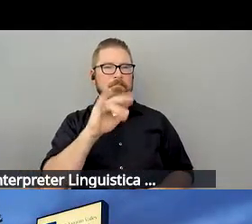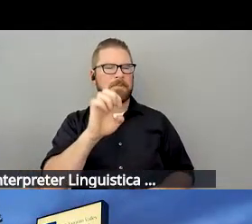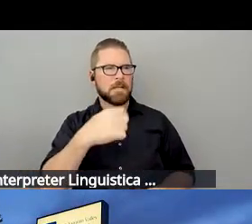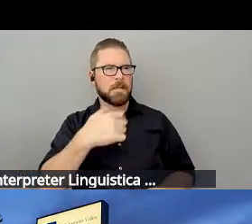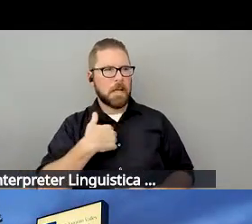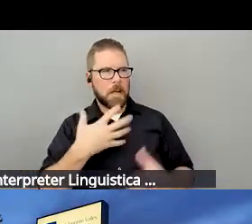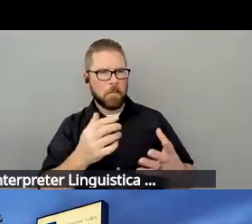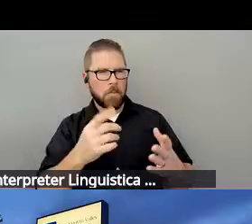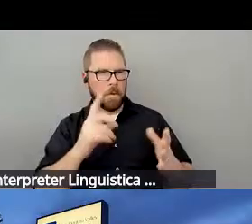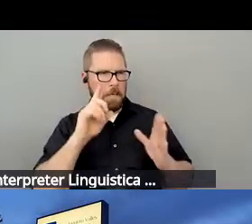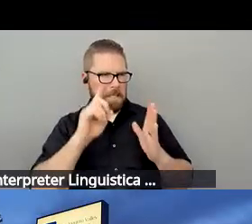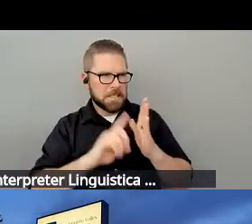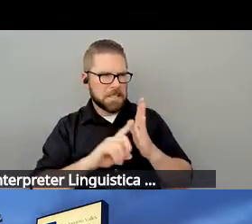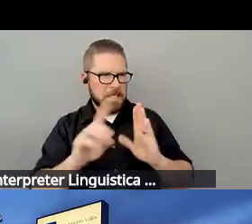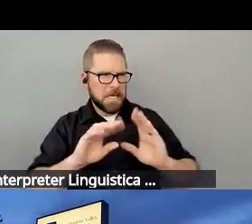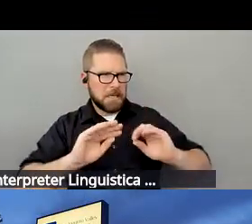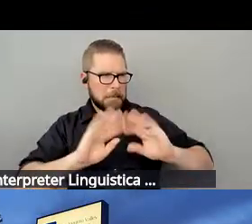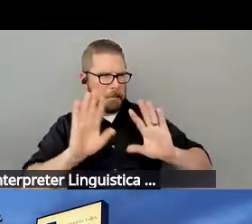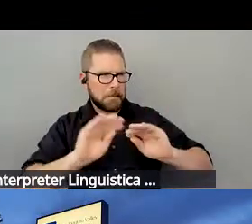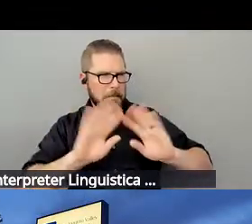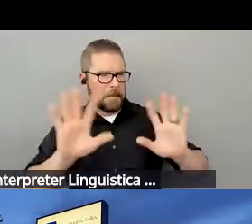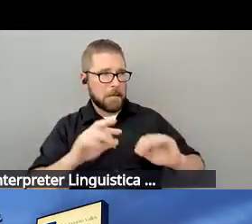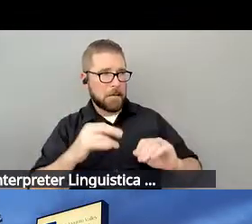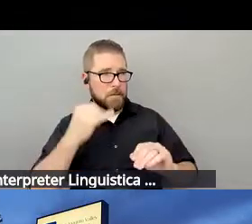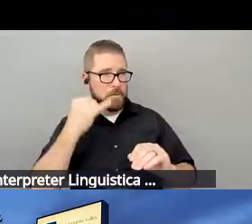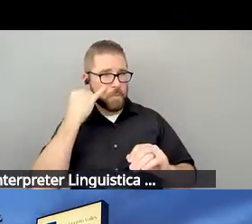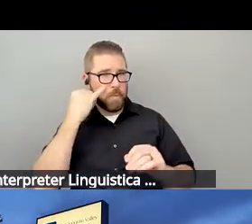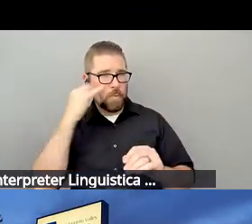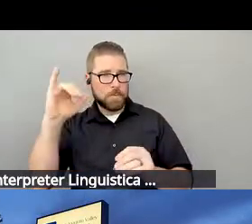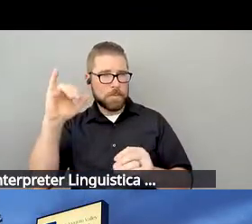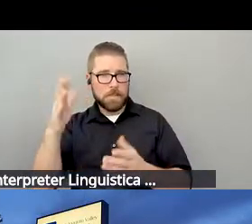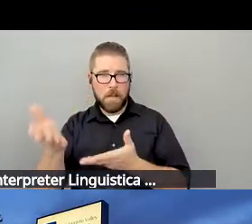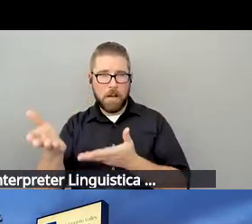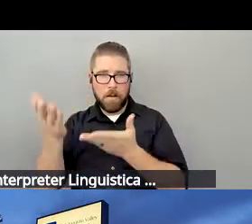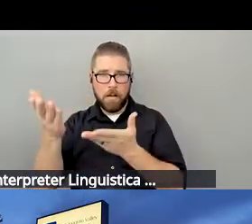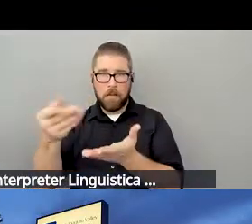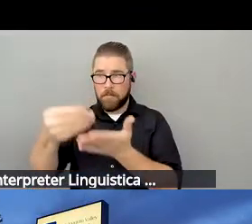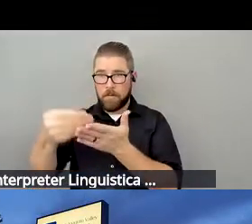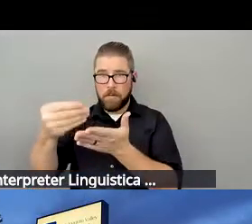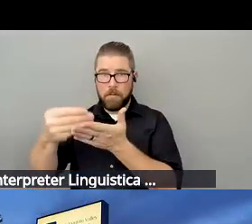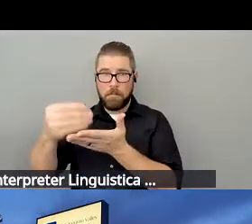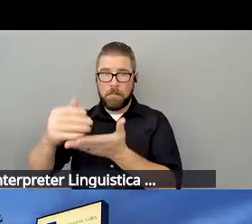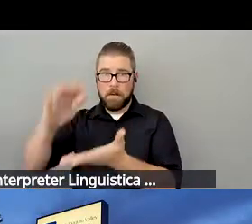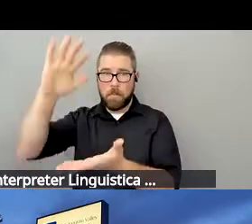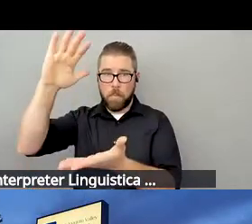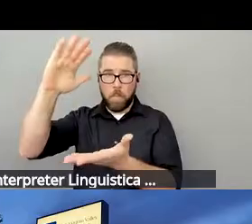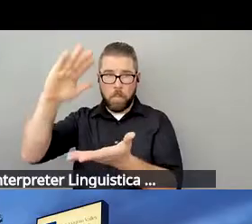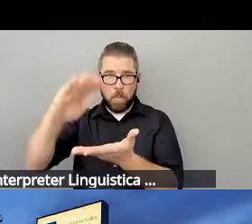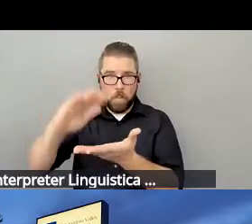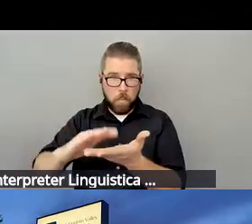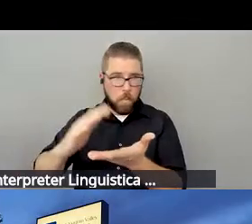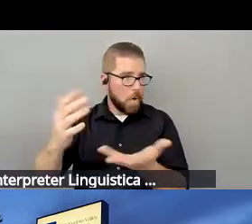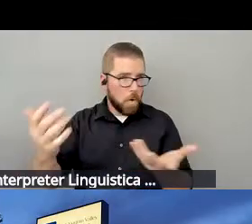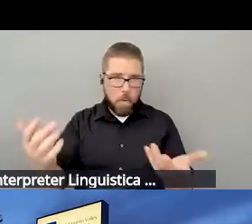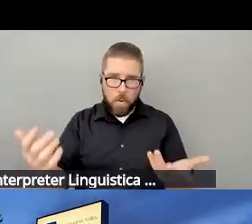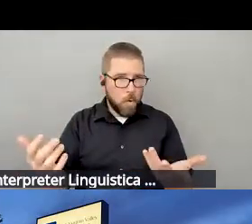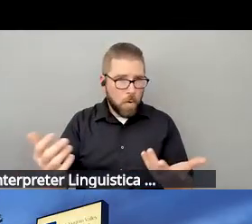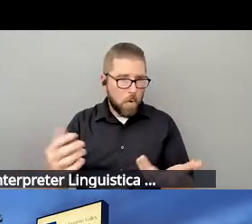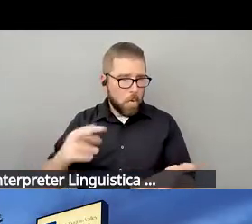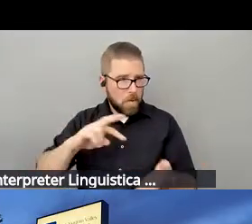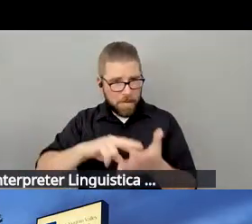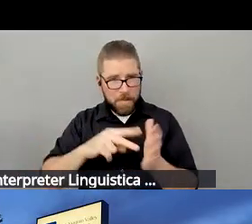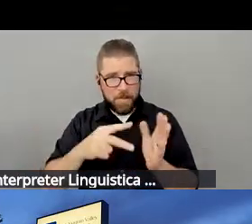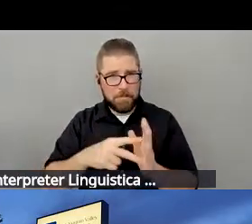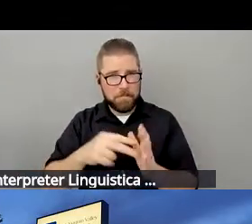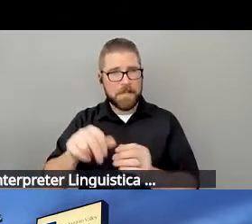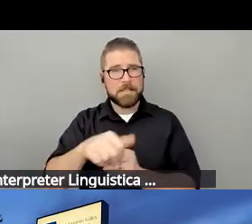if the measure isn't spent down, then like Shafter and some of the other communities who